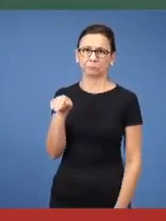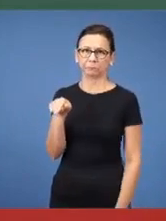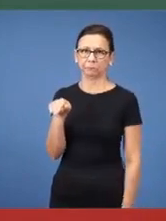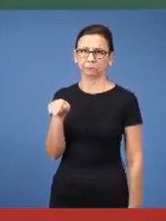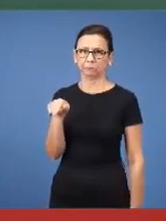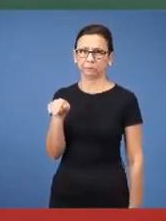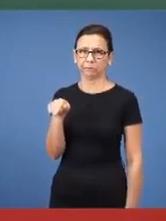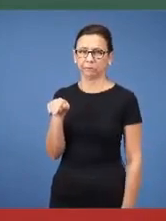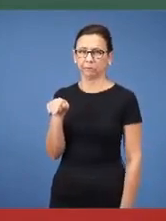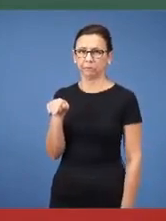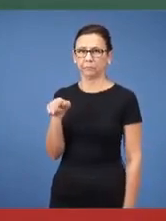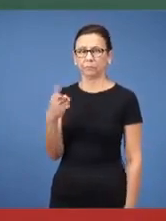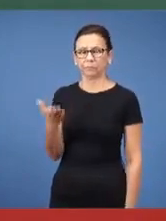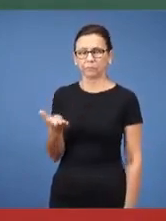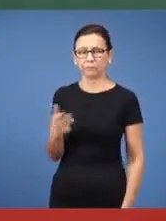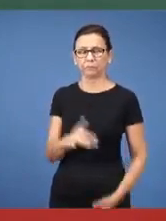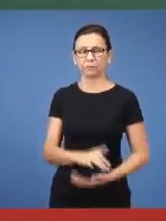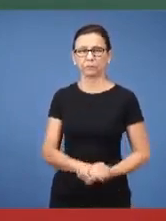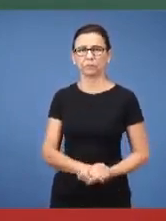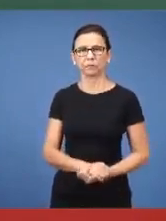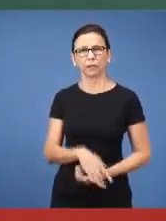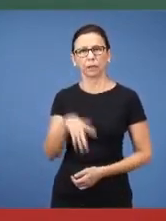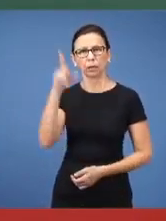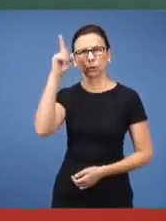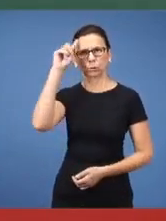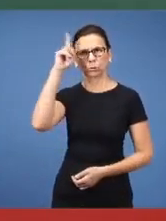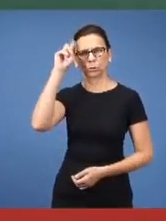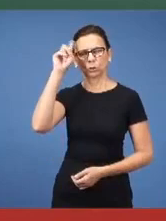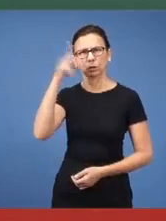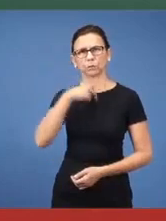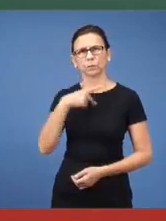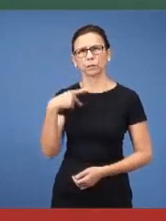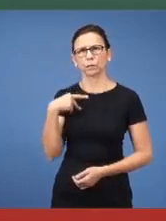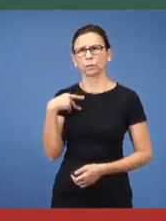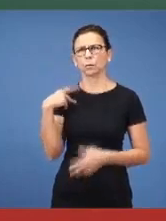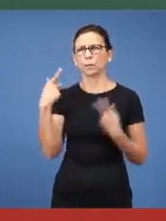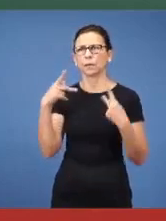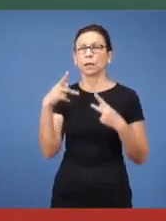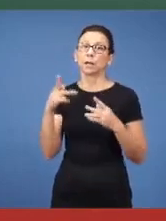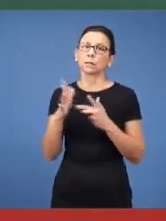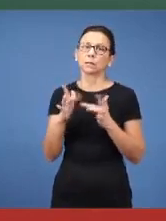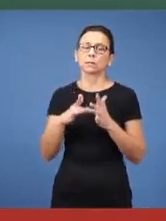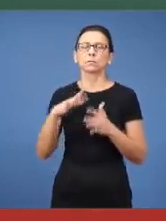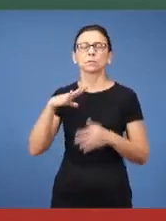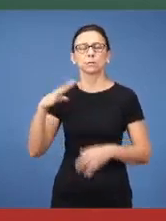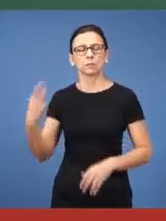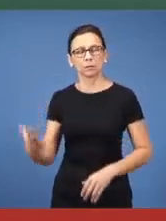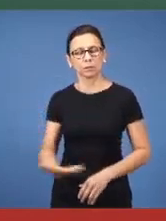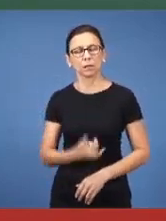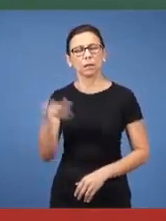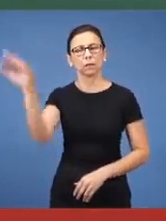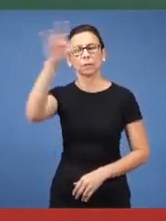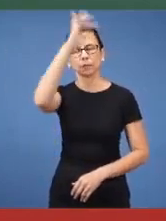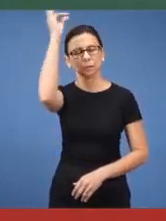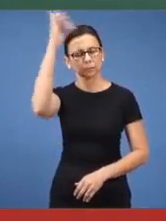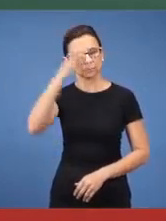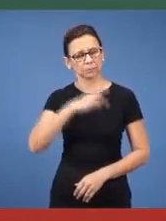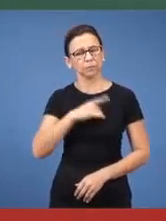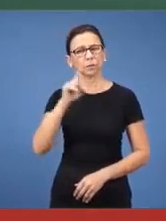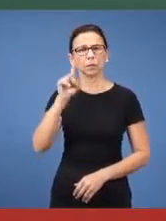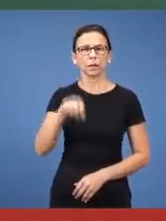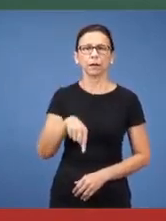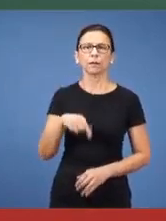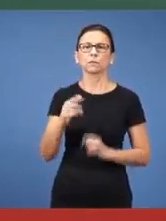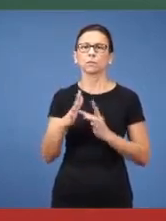this is the way. So every day, pastor is preaching, Jesus saves, Jesus baptizing with the Holy Spirit, Jesus is